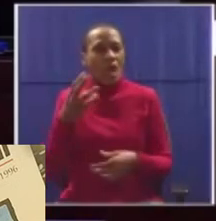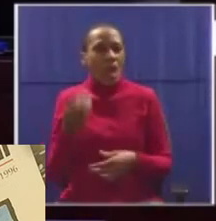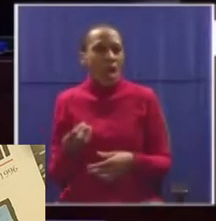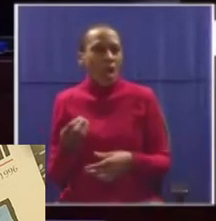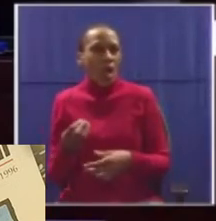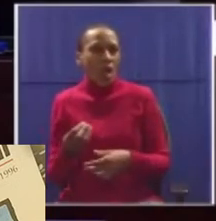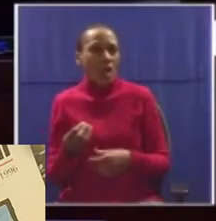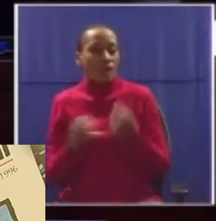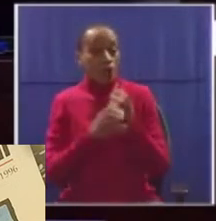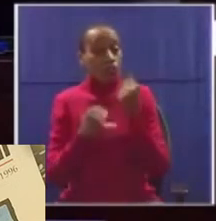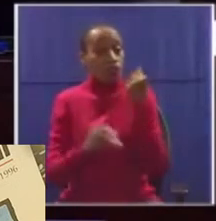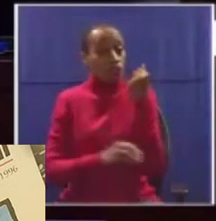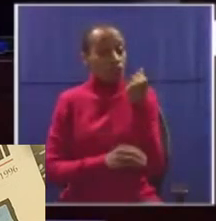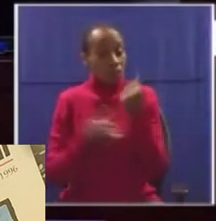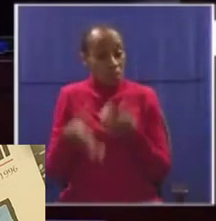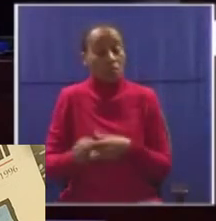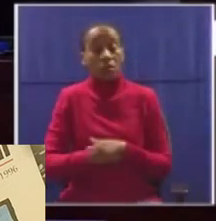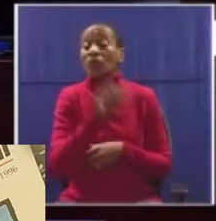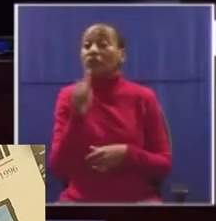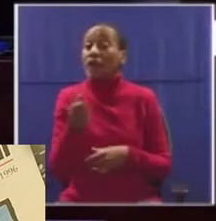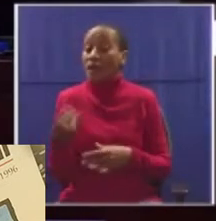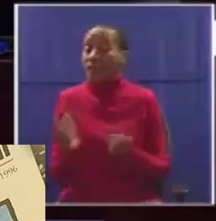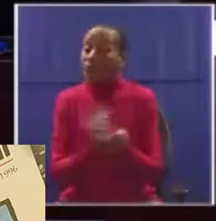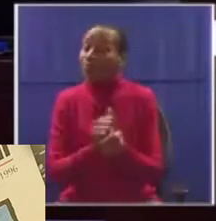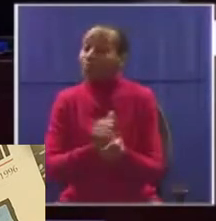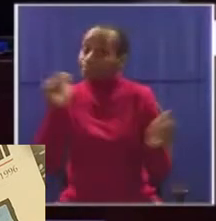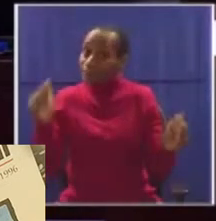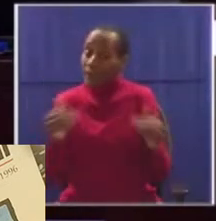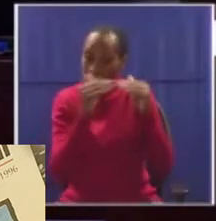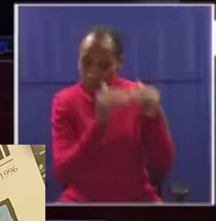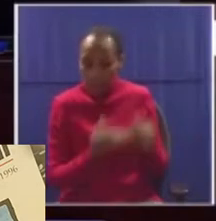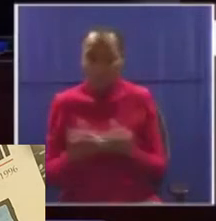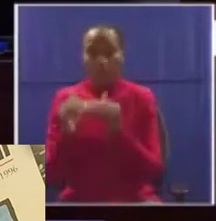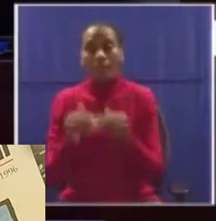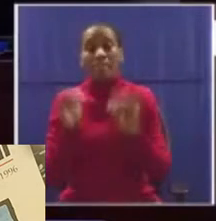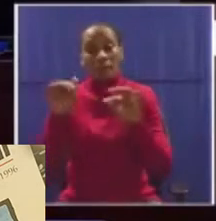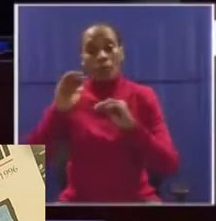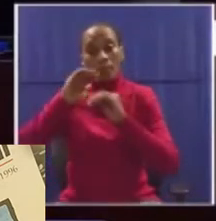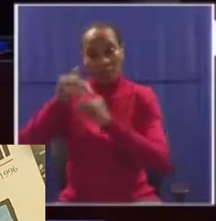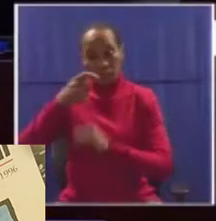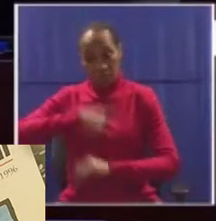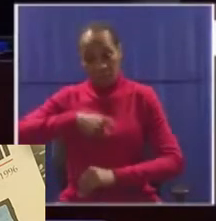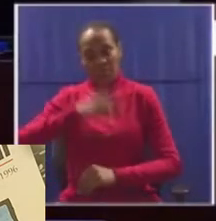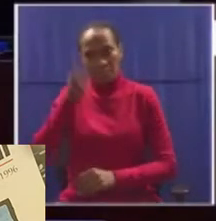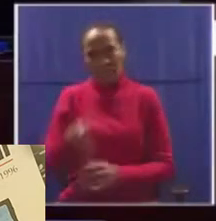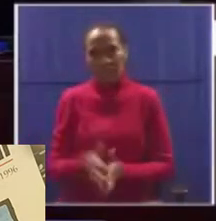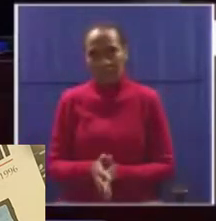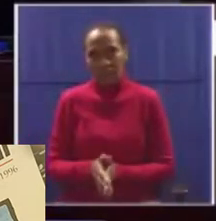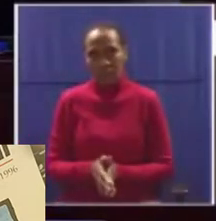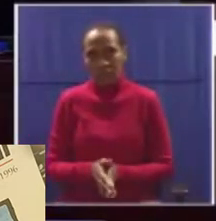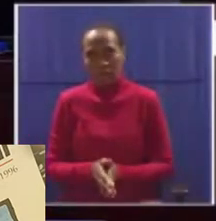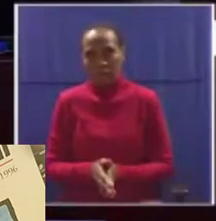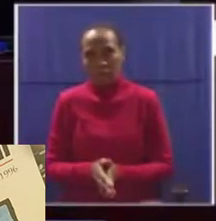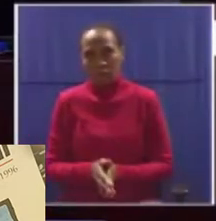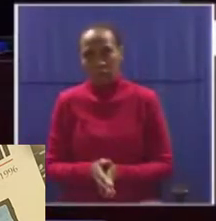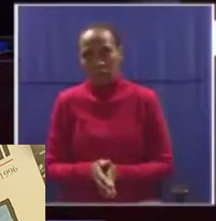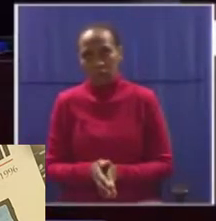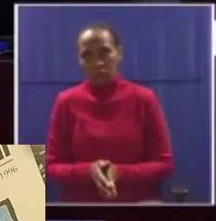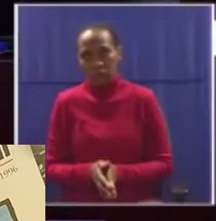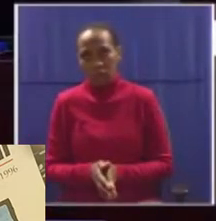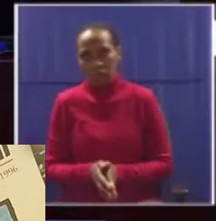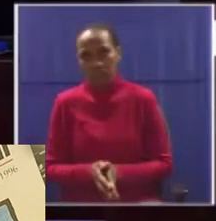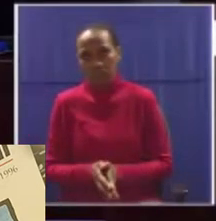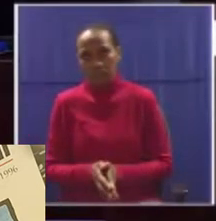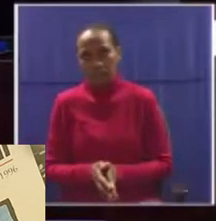live in a constitutional democracy we're amongst other things citizens privacy is protected by the Bill of Rights